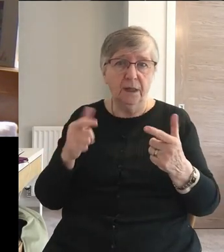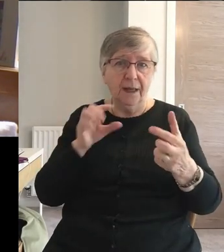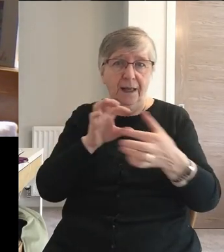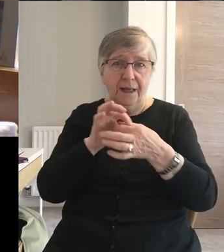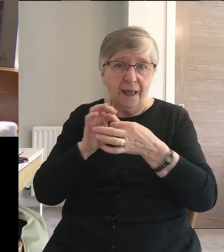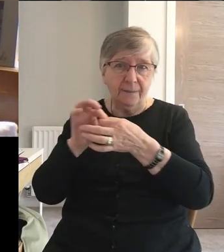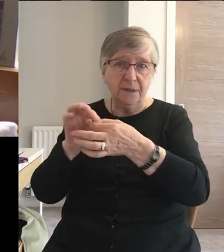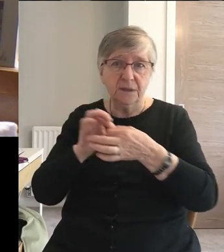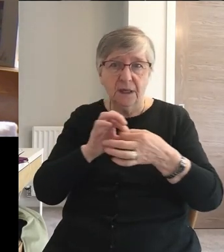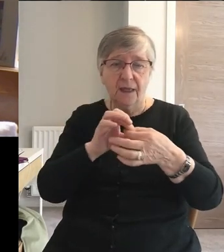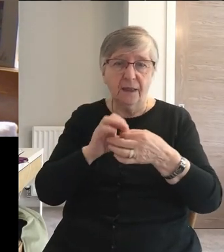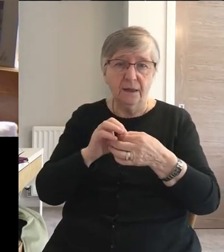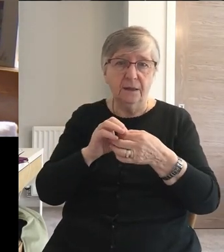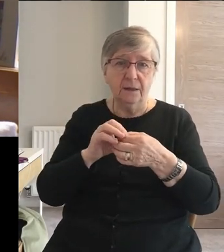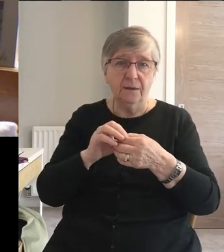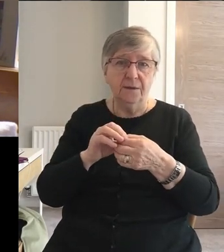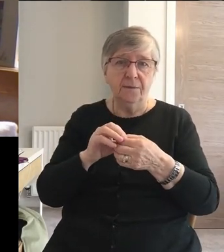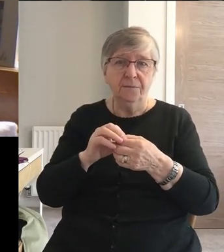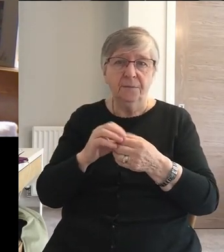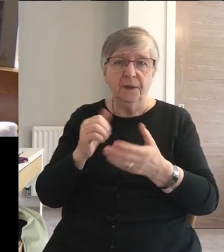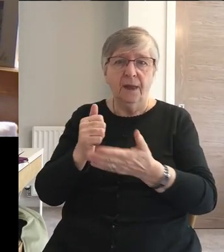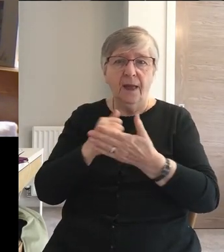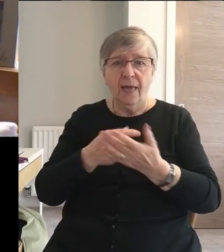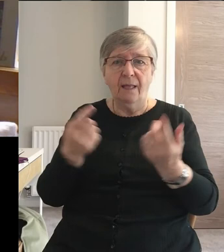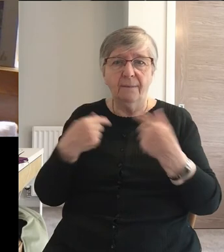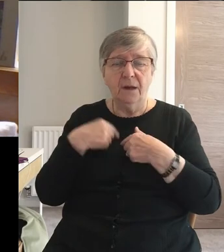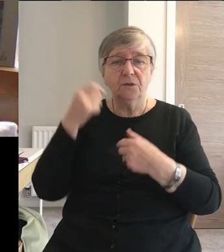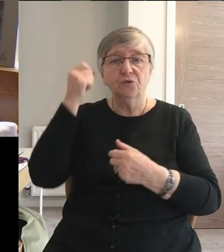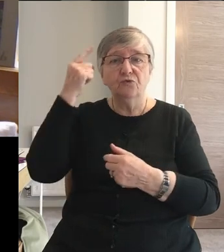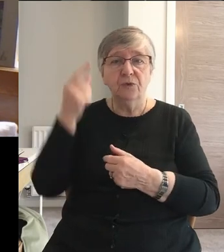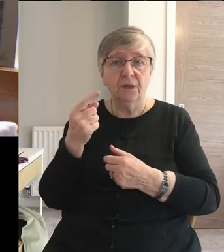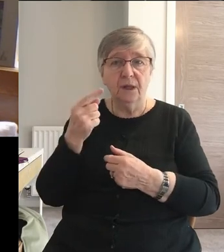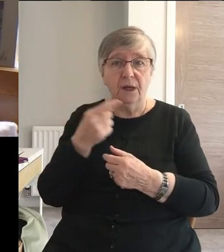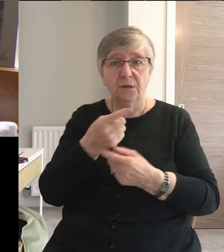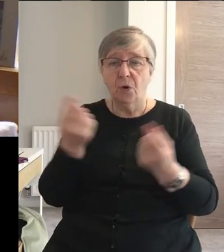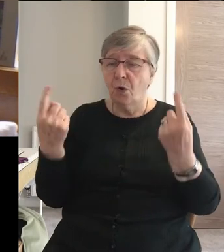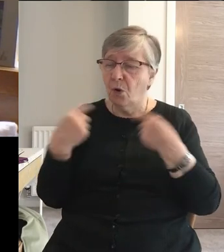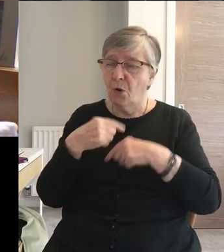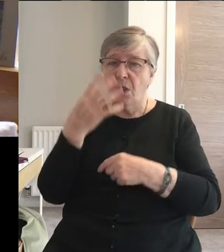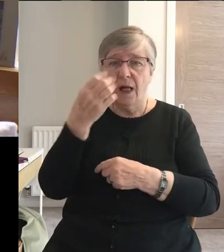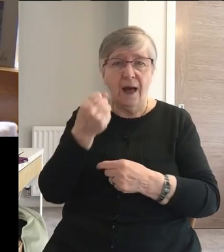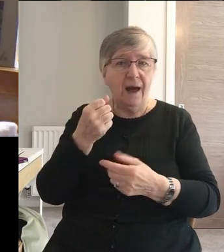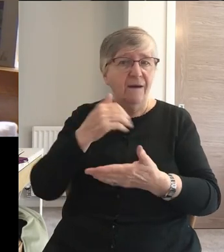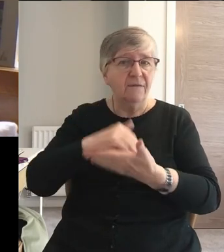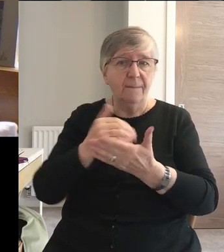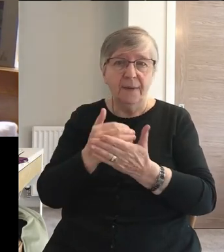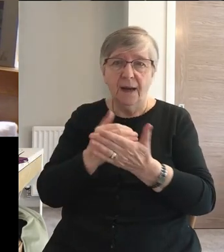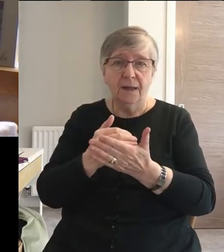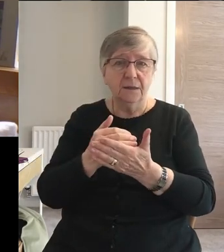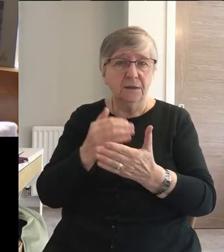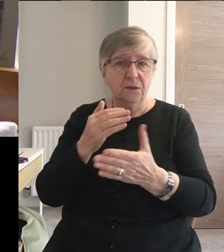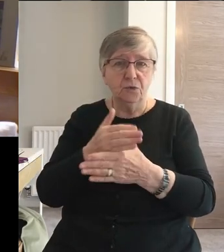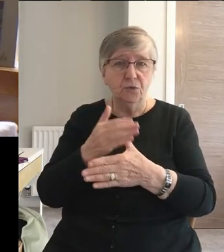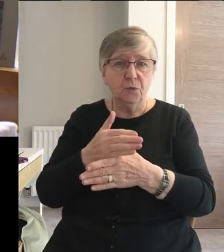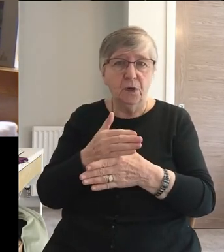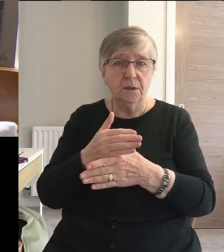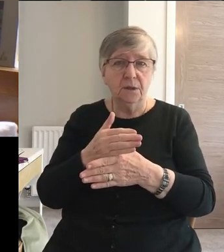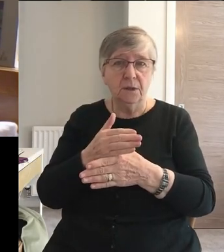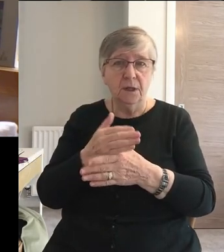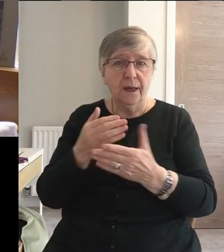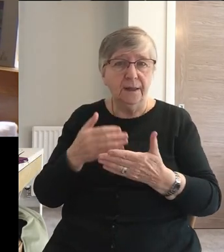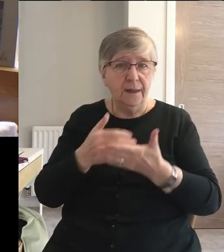apart. Father, help us to realise we all have a part to play in ministering to each other,